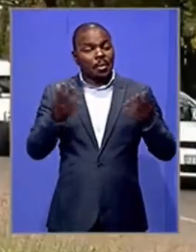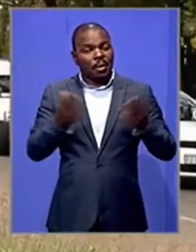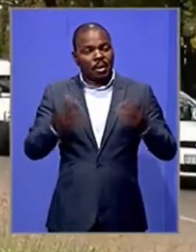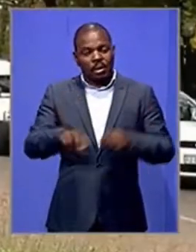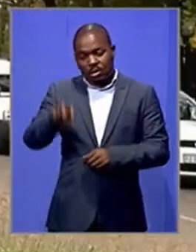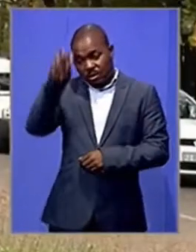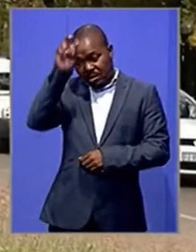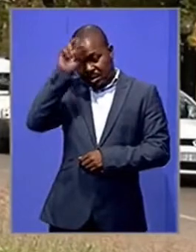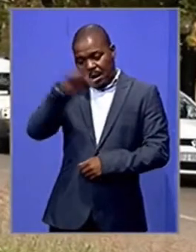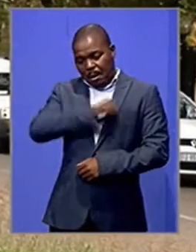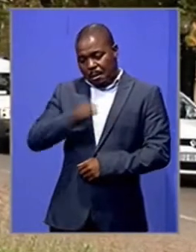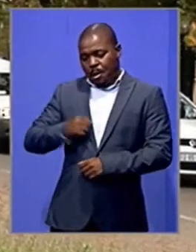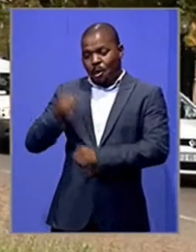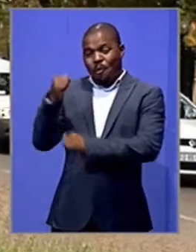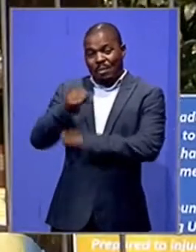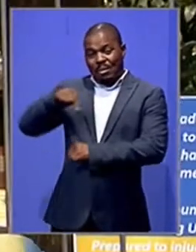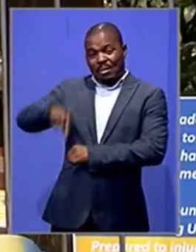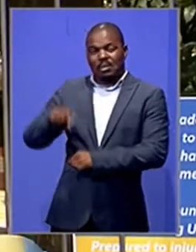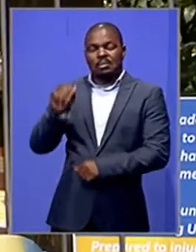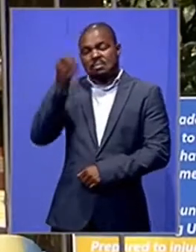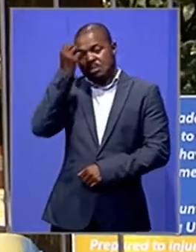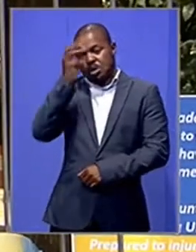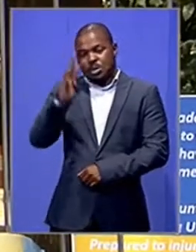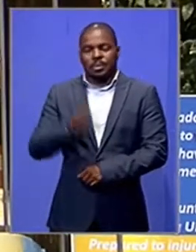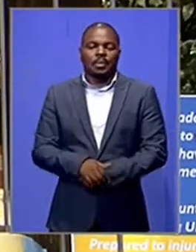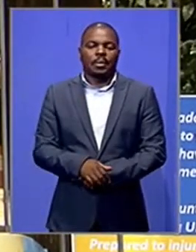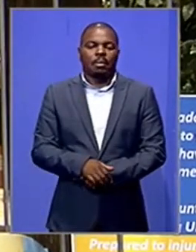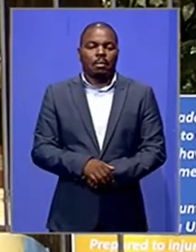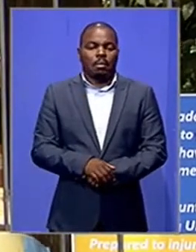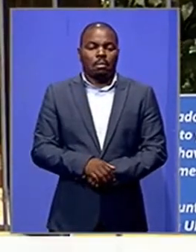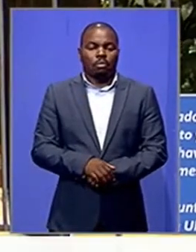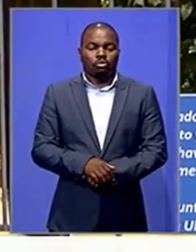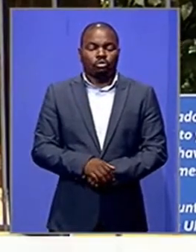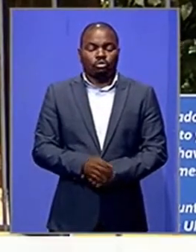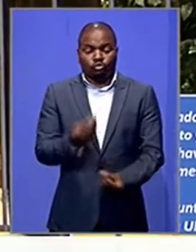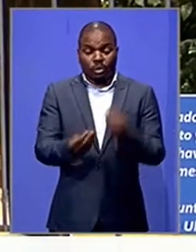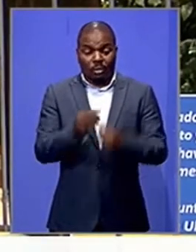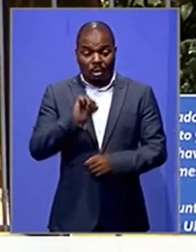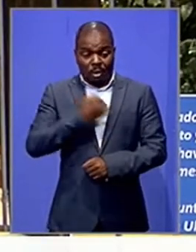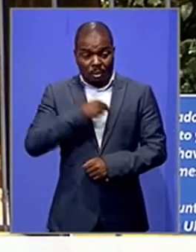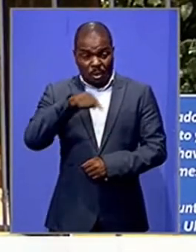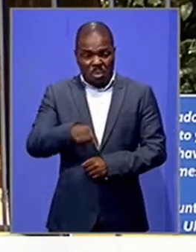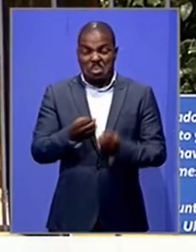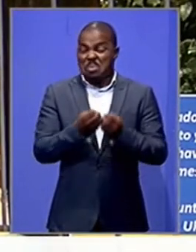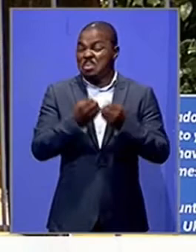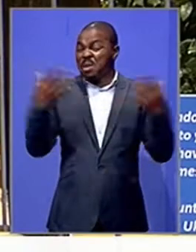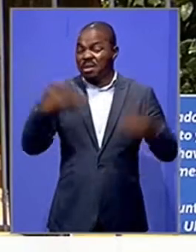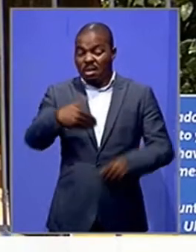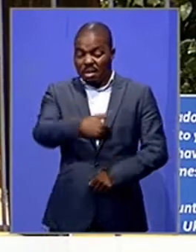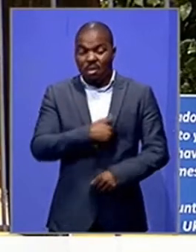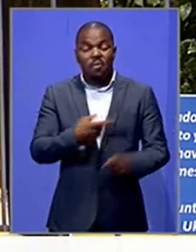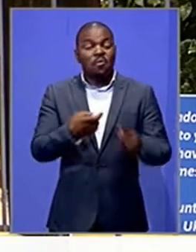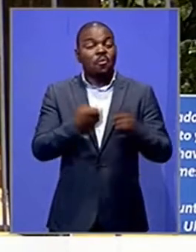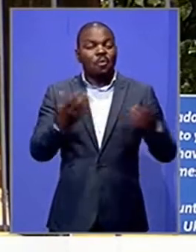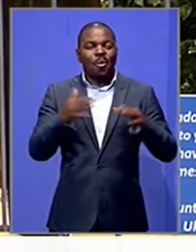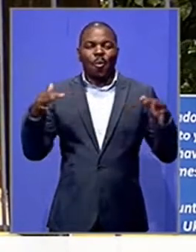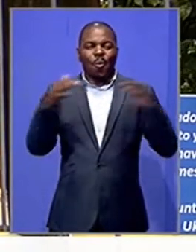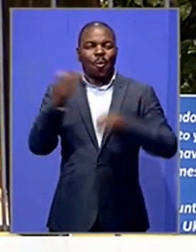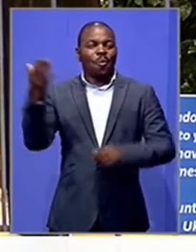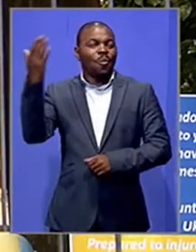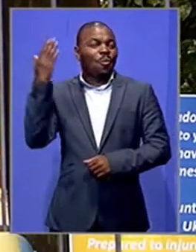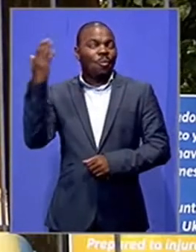ya botseta bja Russia ka Pretoria. Our children, many of them have been injured in war zones. They've been